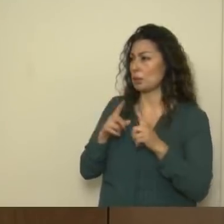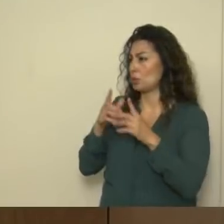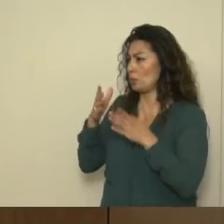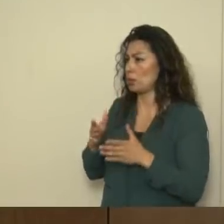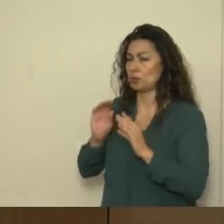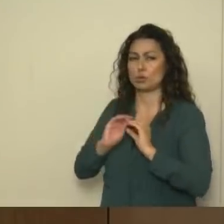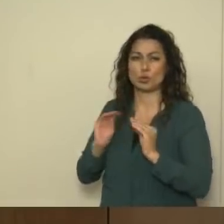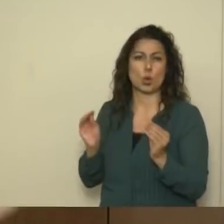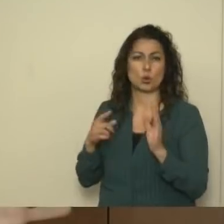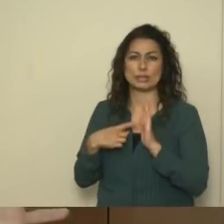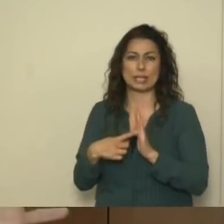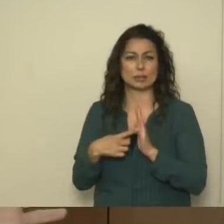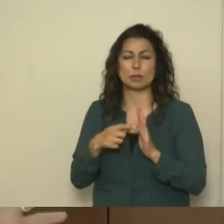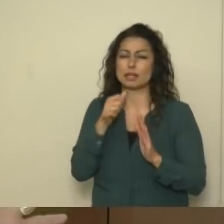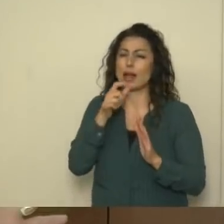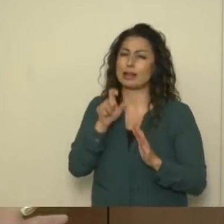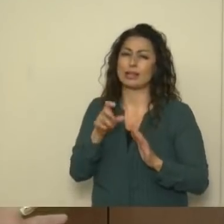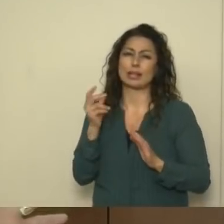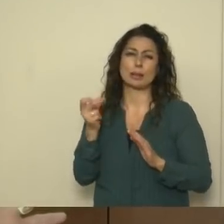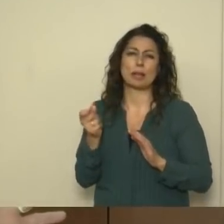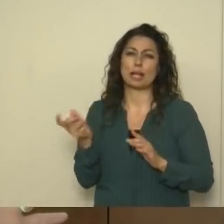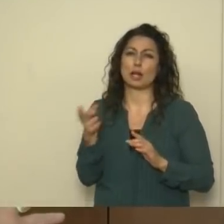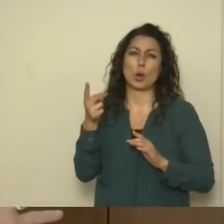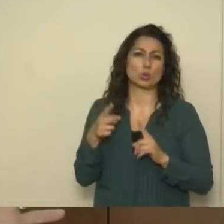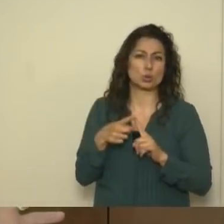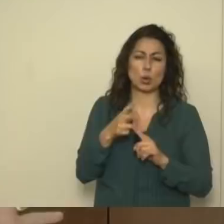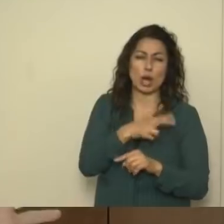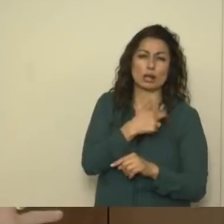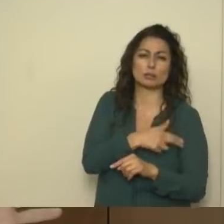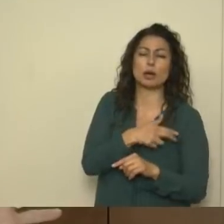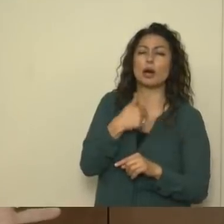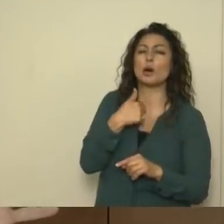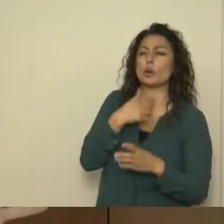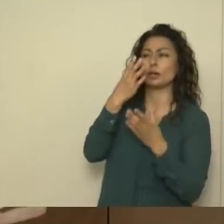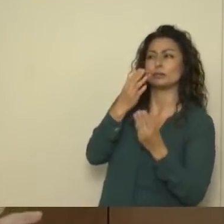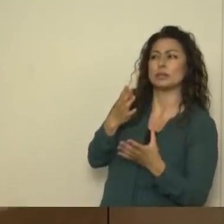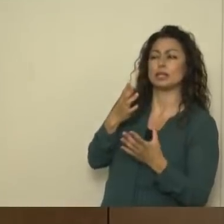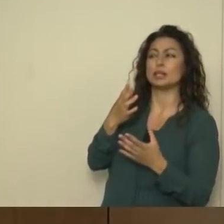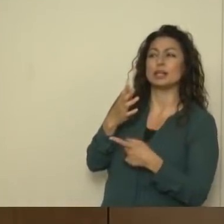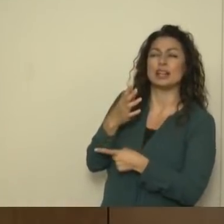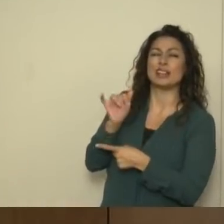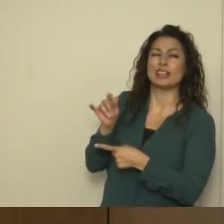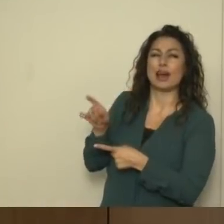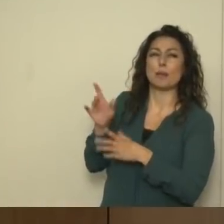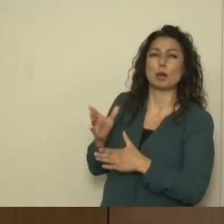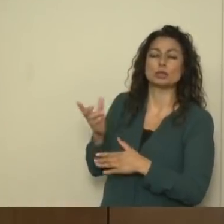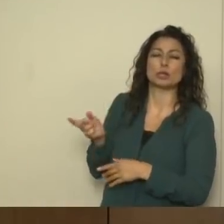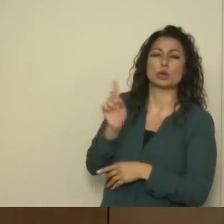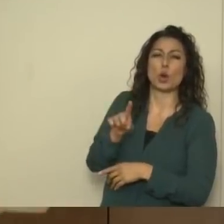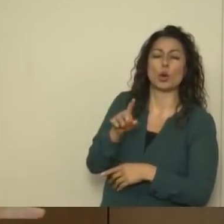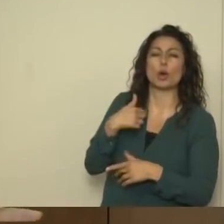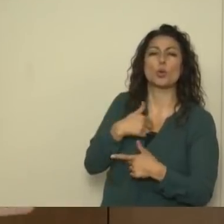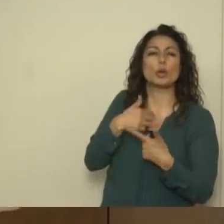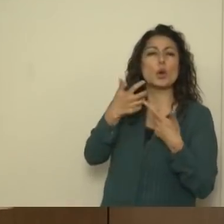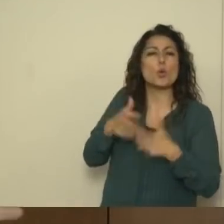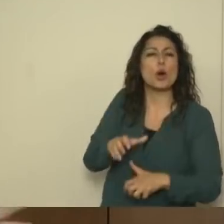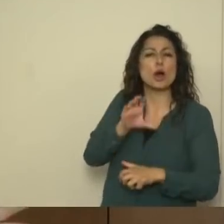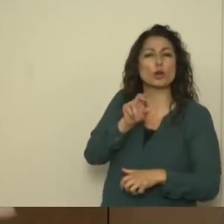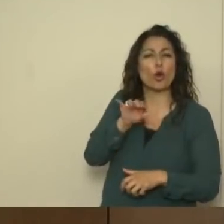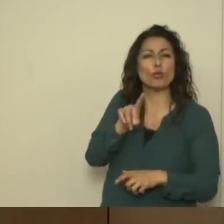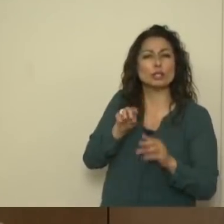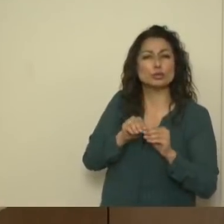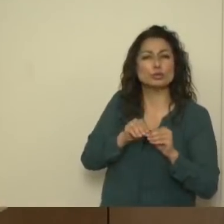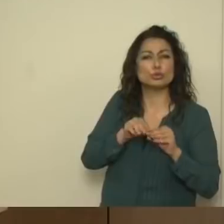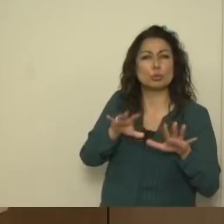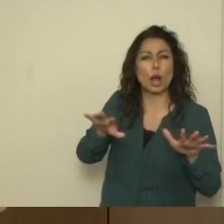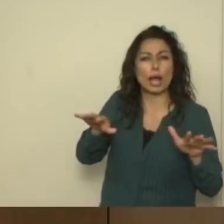symptoms and may not need to go immediately to a hospital, and where we let people know you're coming, right, so that we don't have COVID spread at a hospital